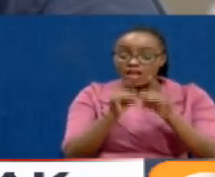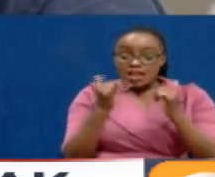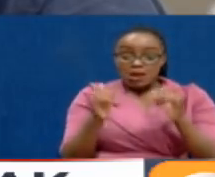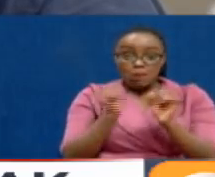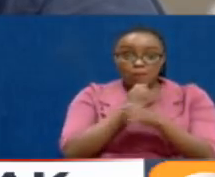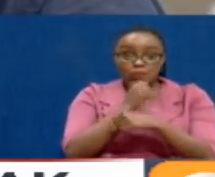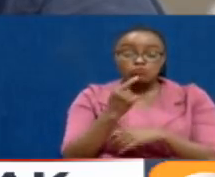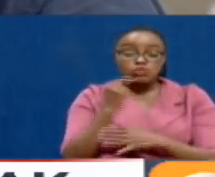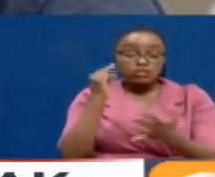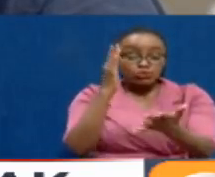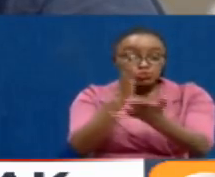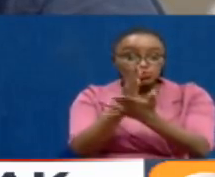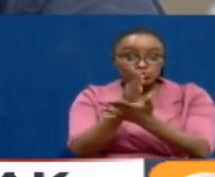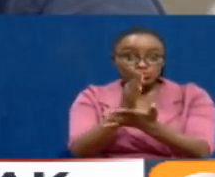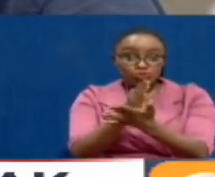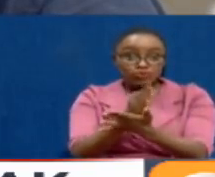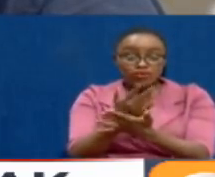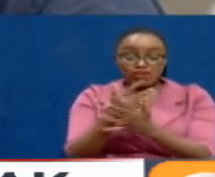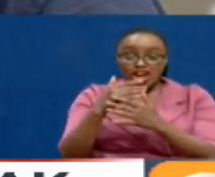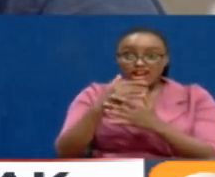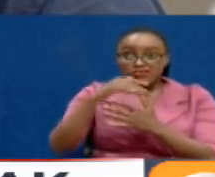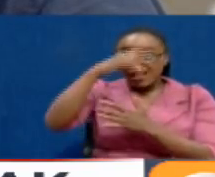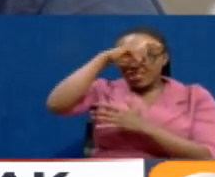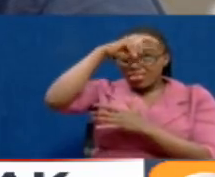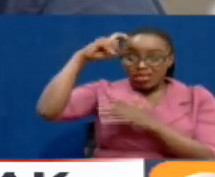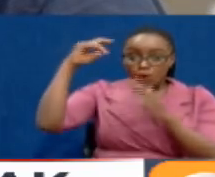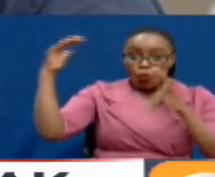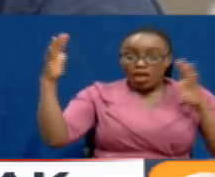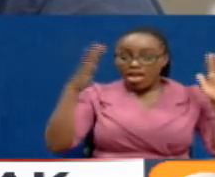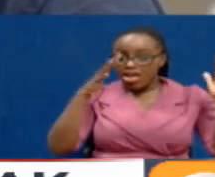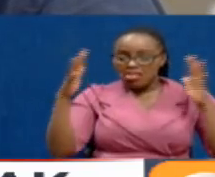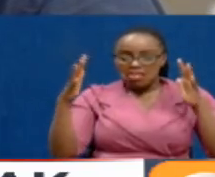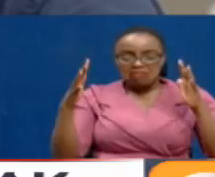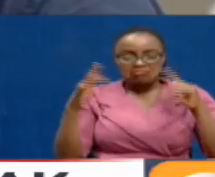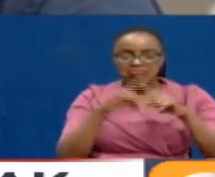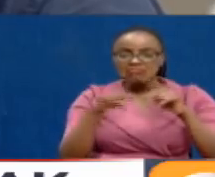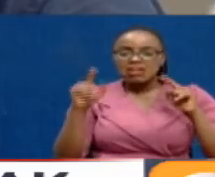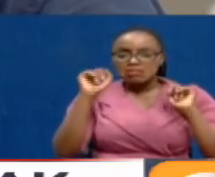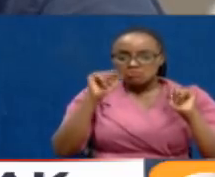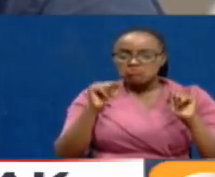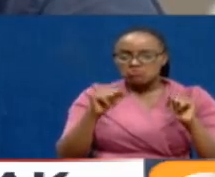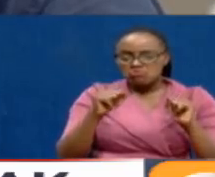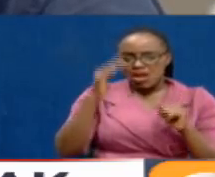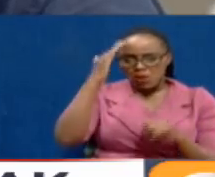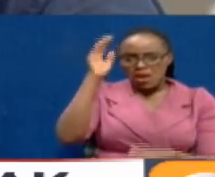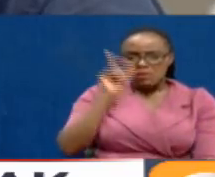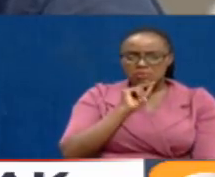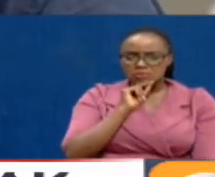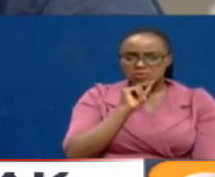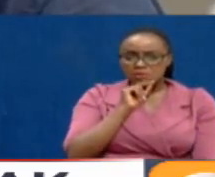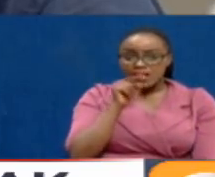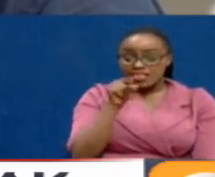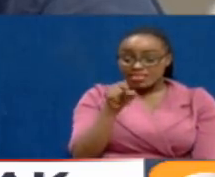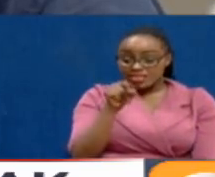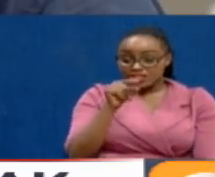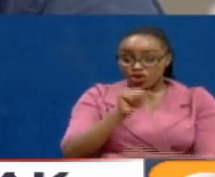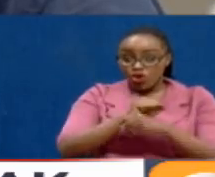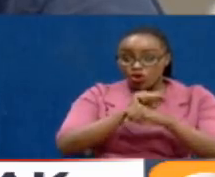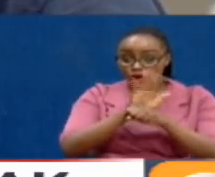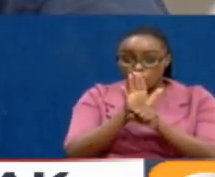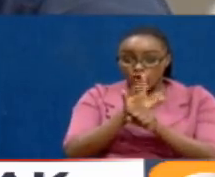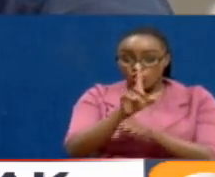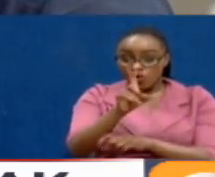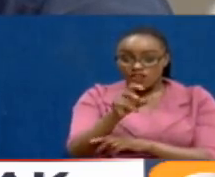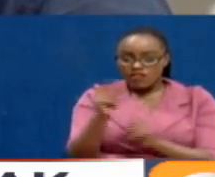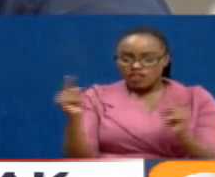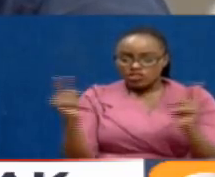cannot say for sure that the hot climate does much to the virus. What we know is that these coronaviruses will